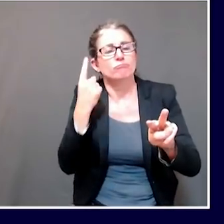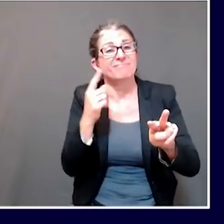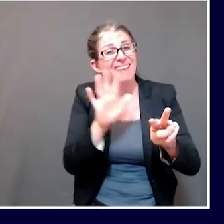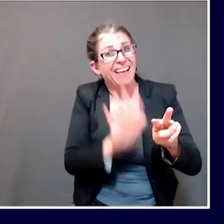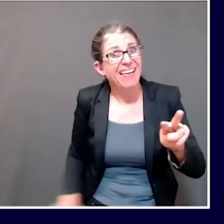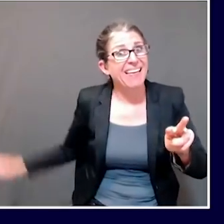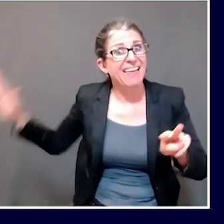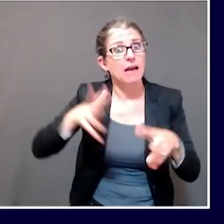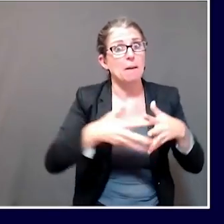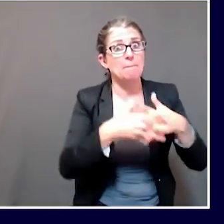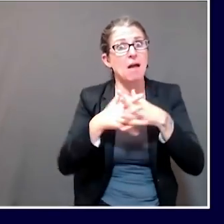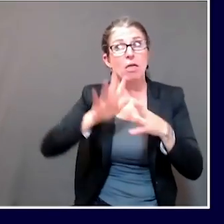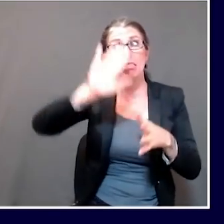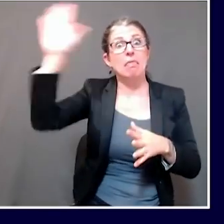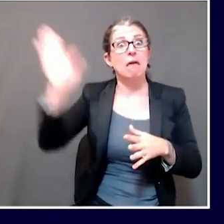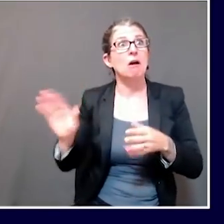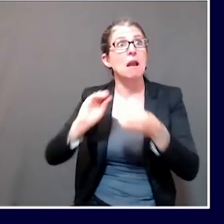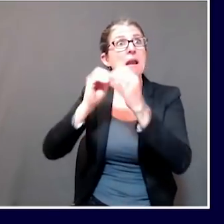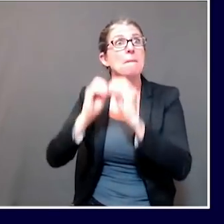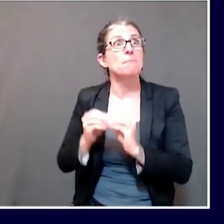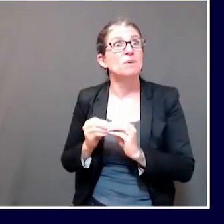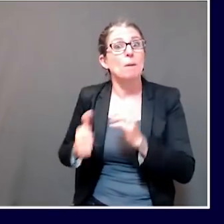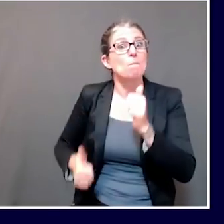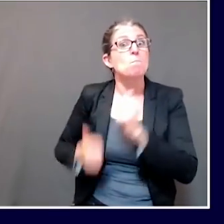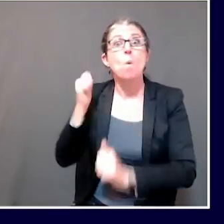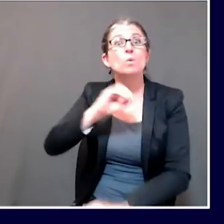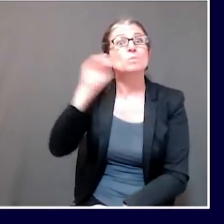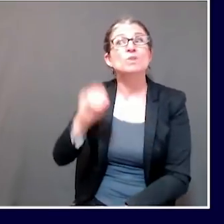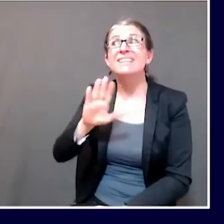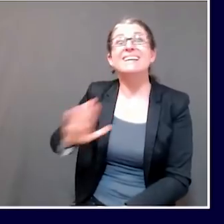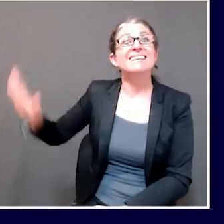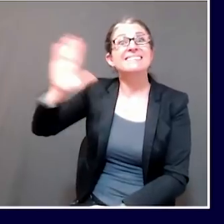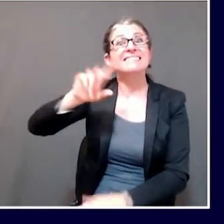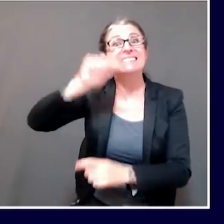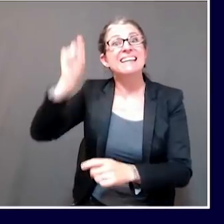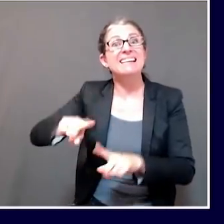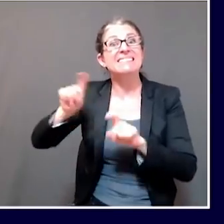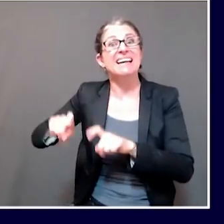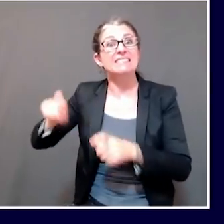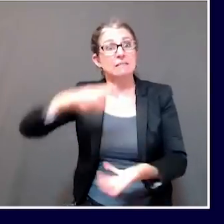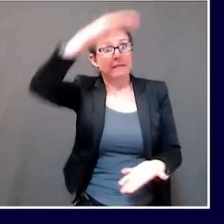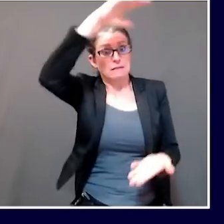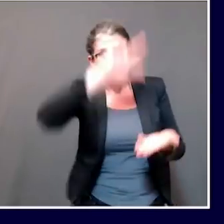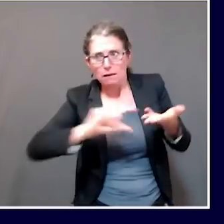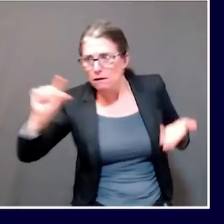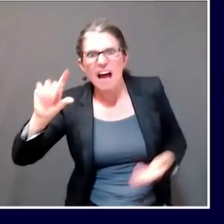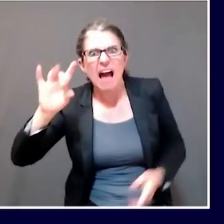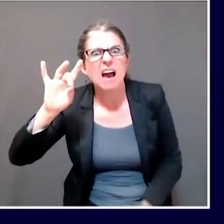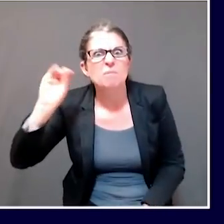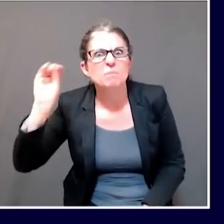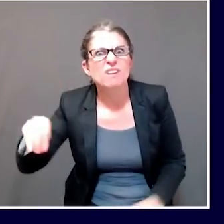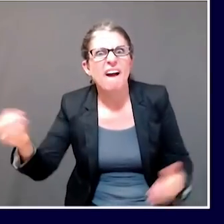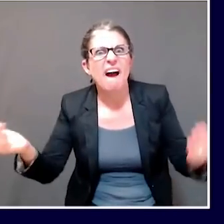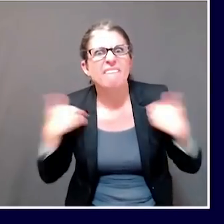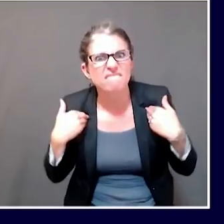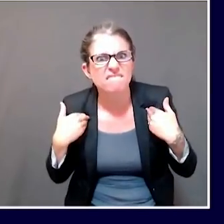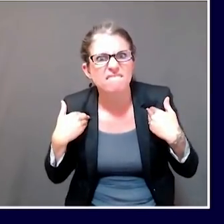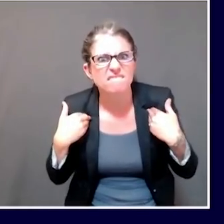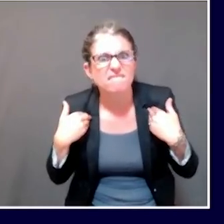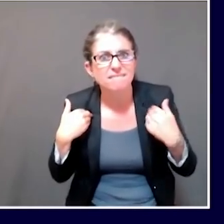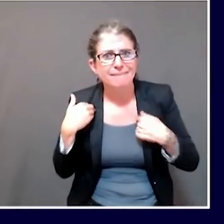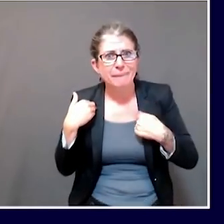now is 8%. And again, by contrast, the rate in Maine right now is